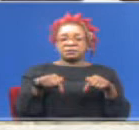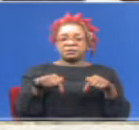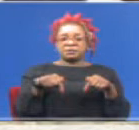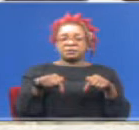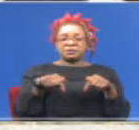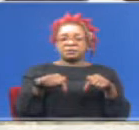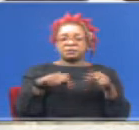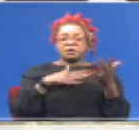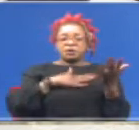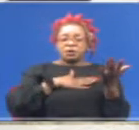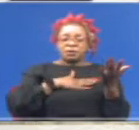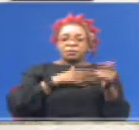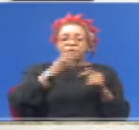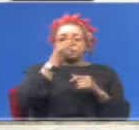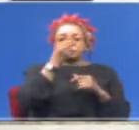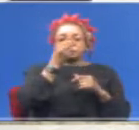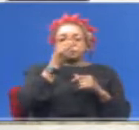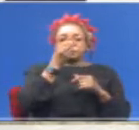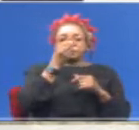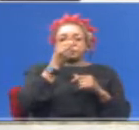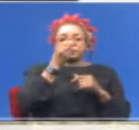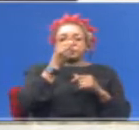Honorable William Samoei Ruto,